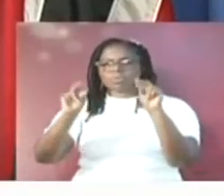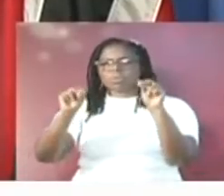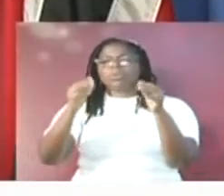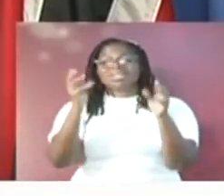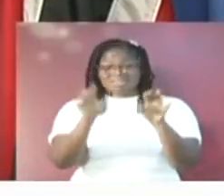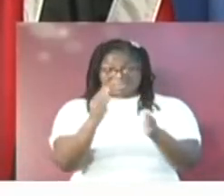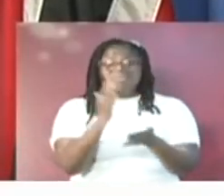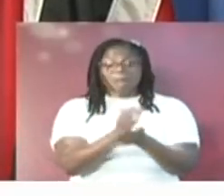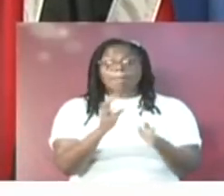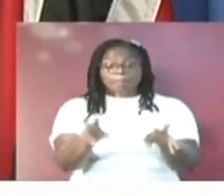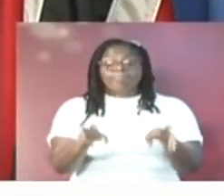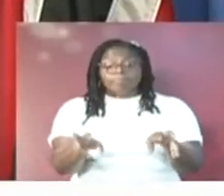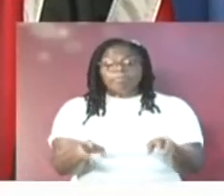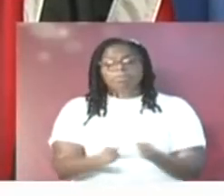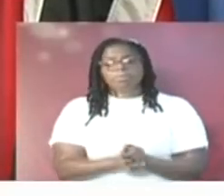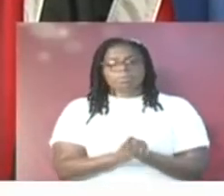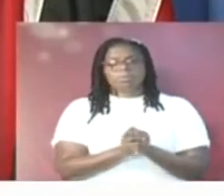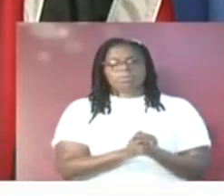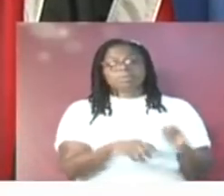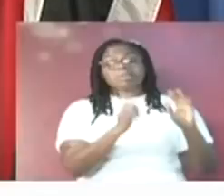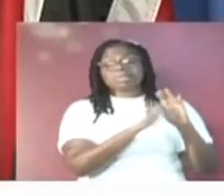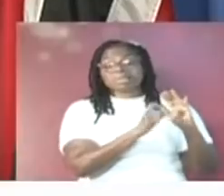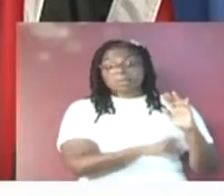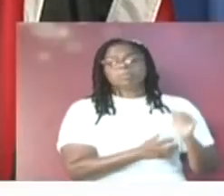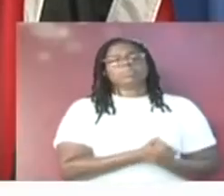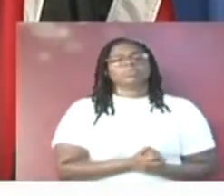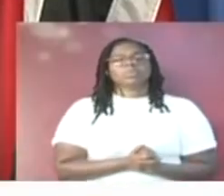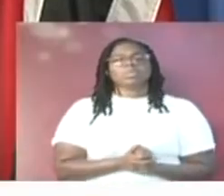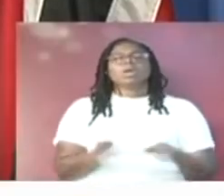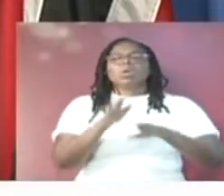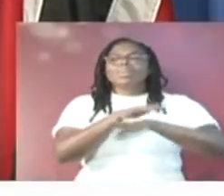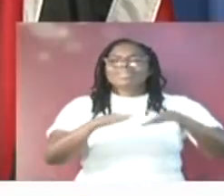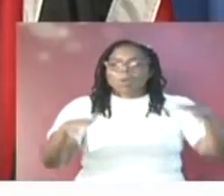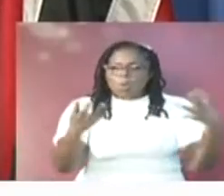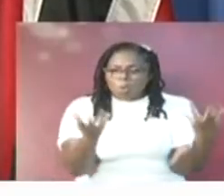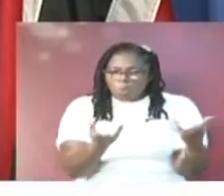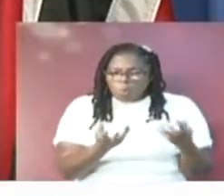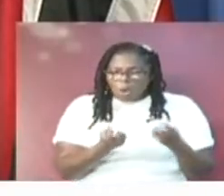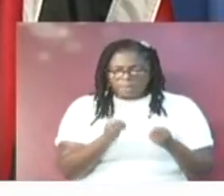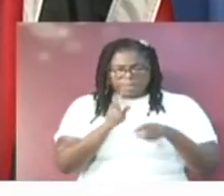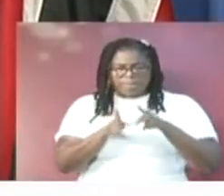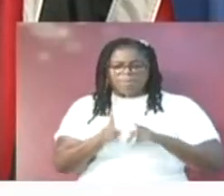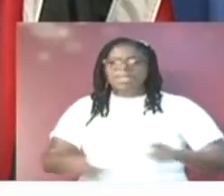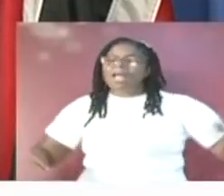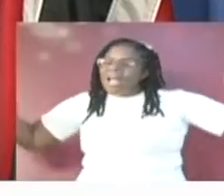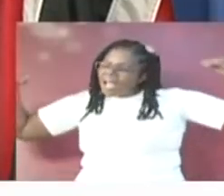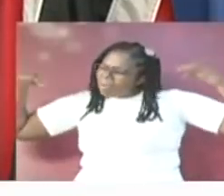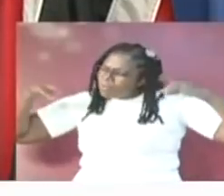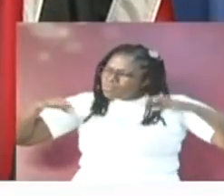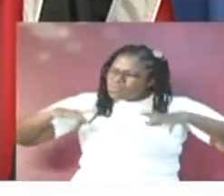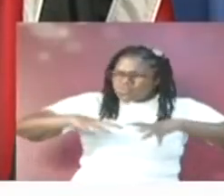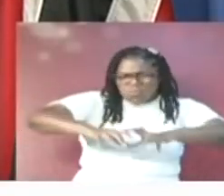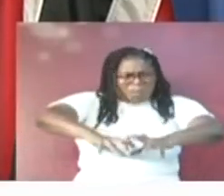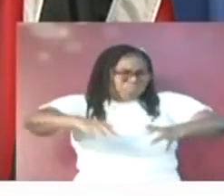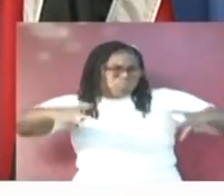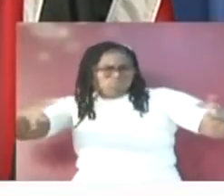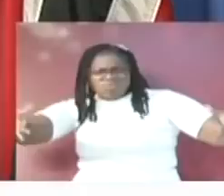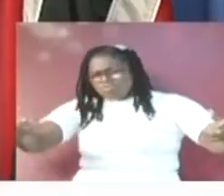Two, the gathering of people as they move about in the community.